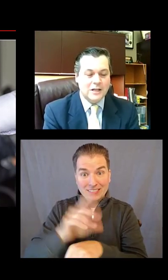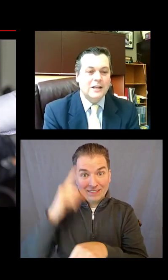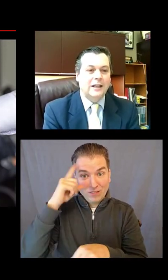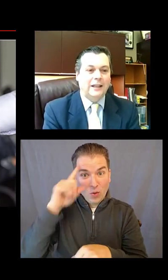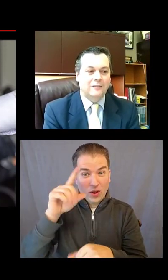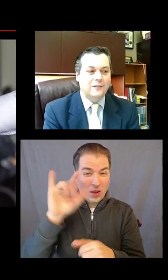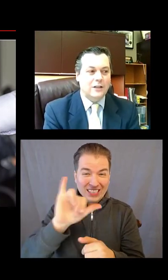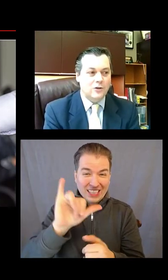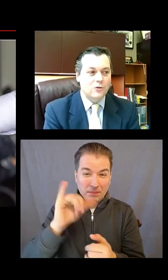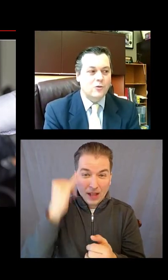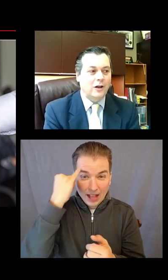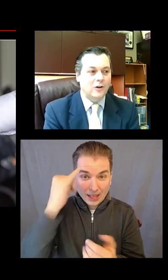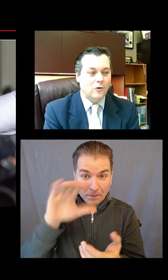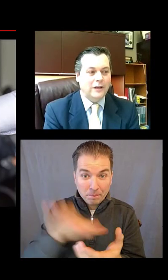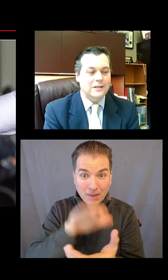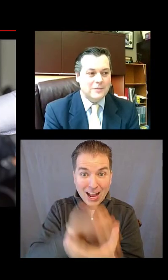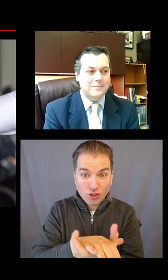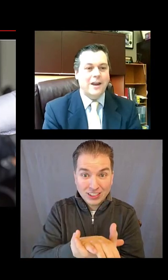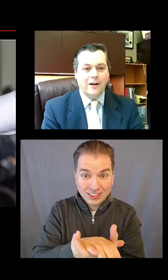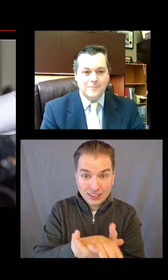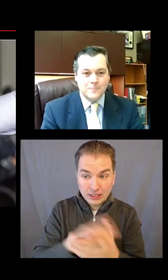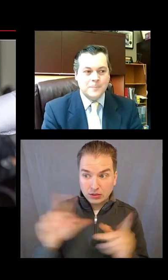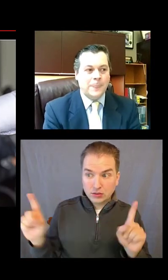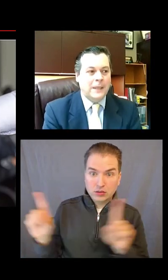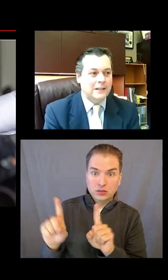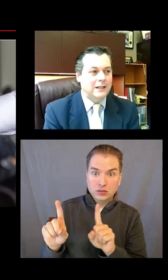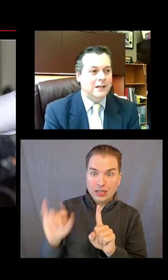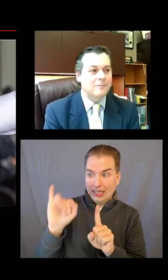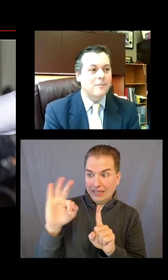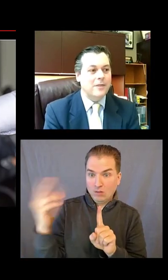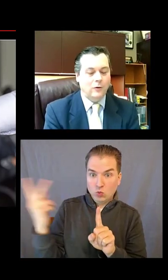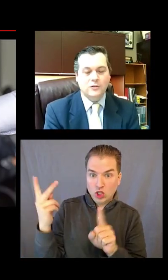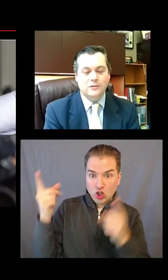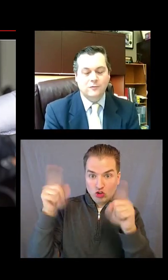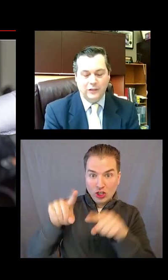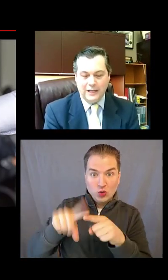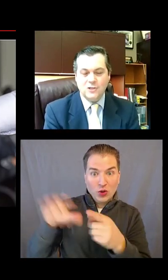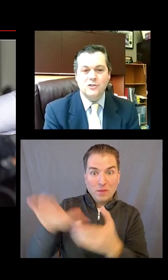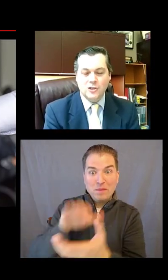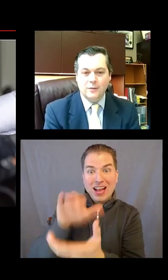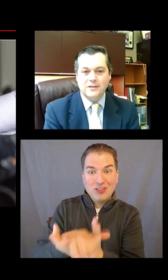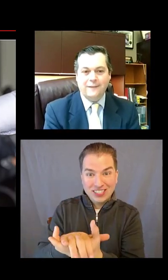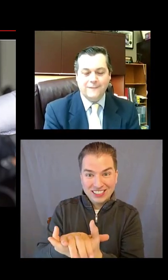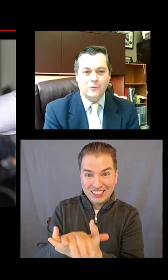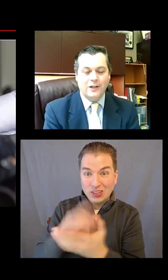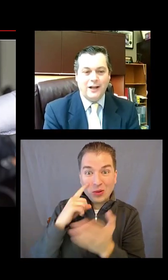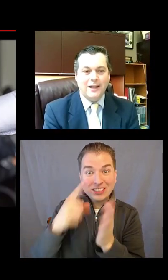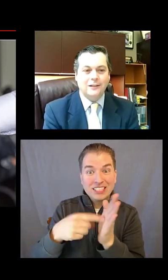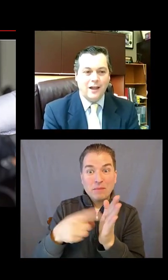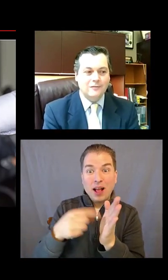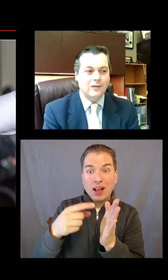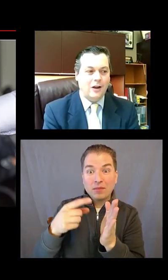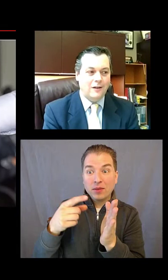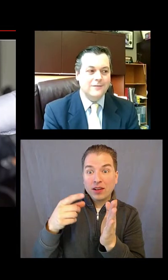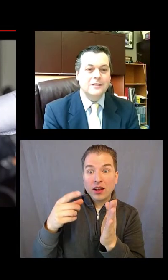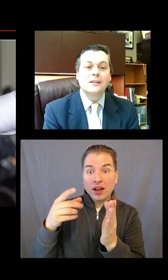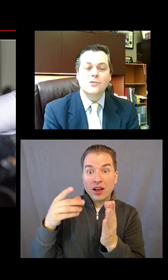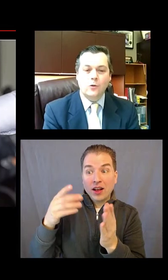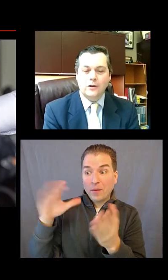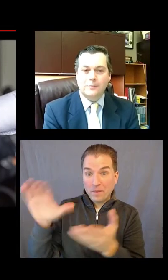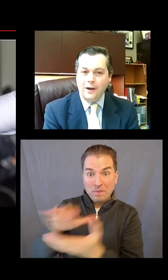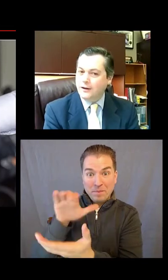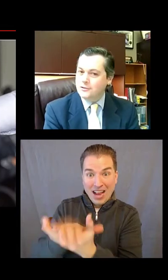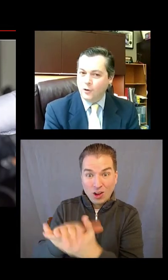marriage. If you are going to be married, those relationships that are founded on love often